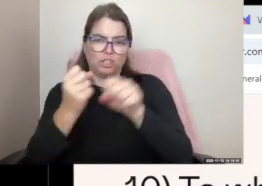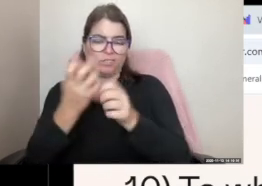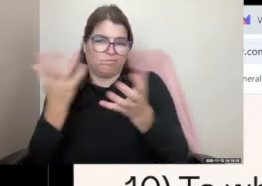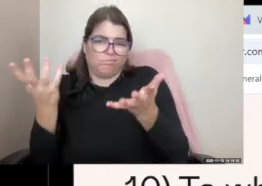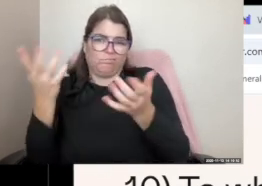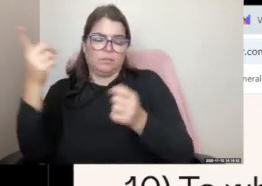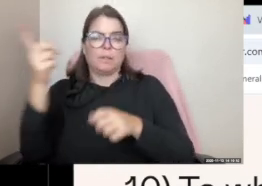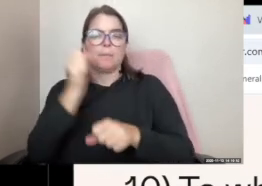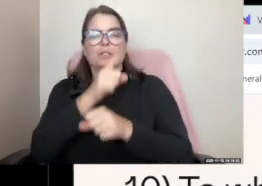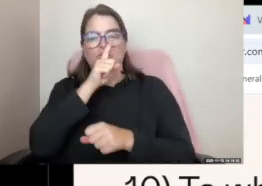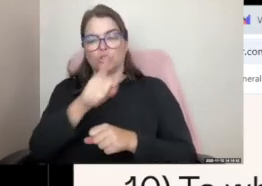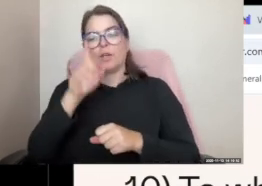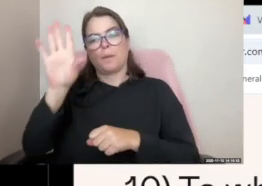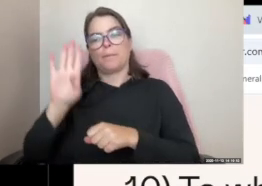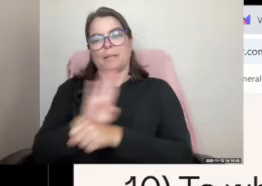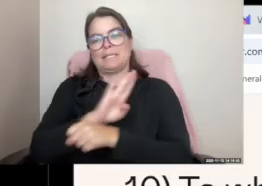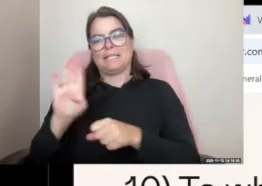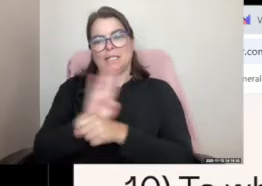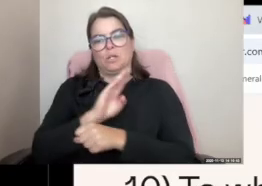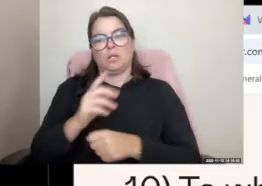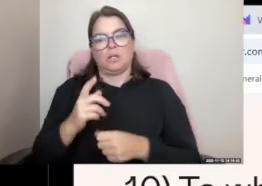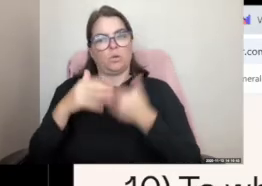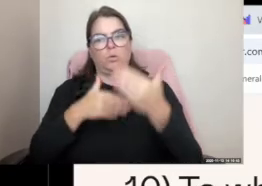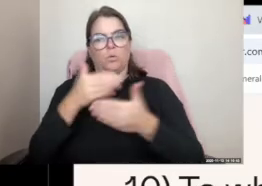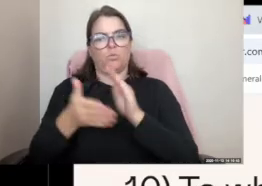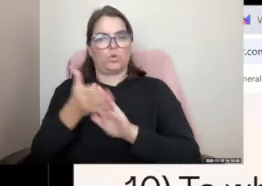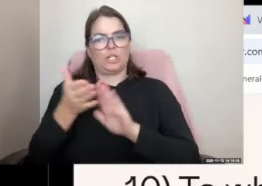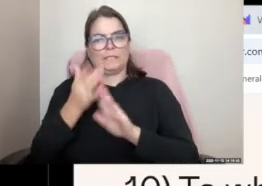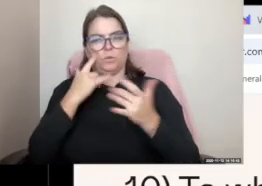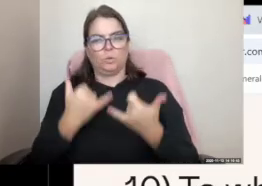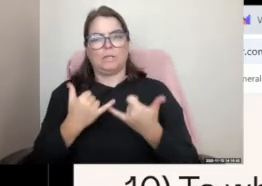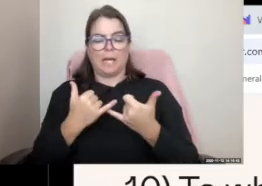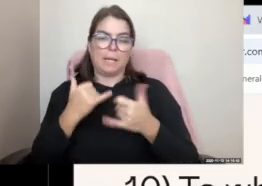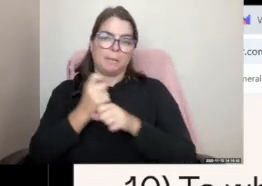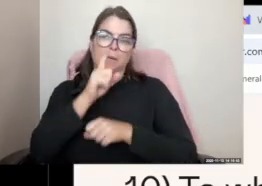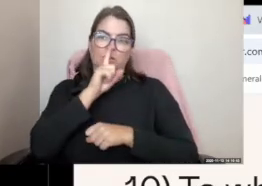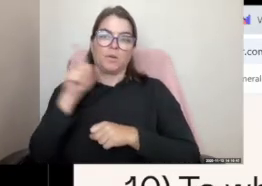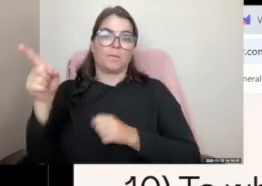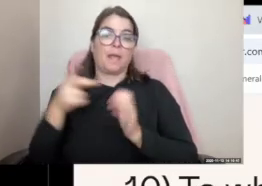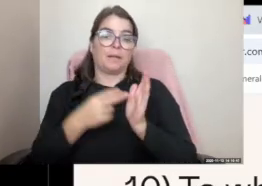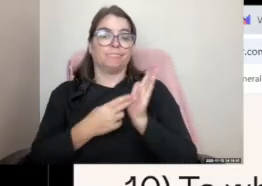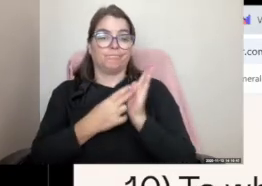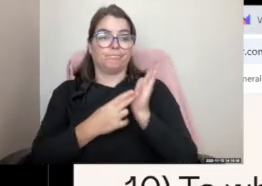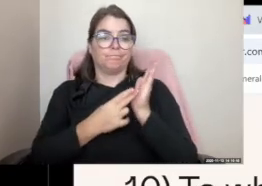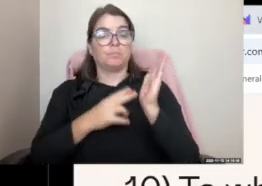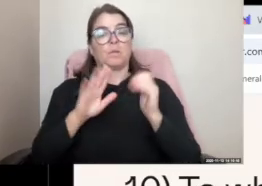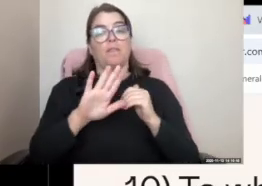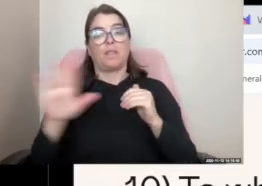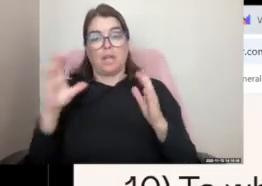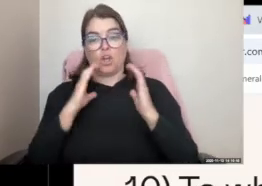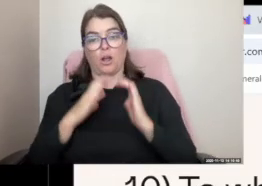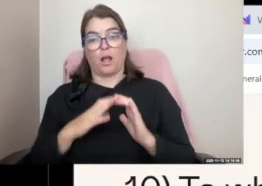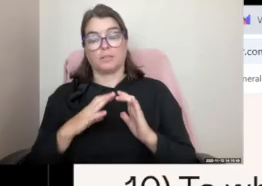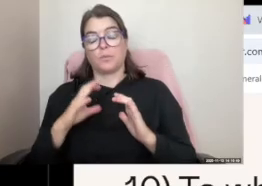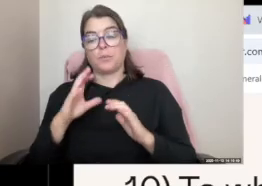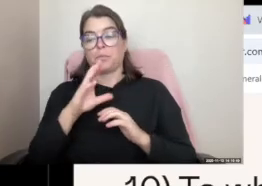be center, sometimes center right. They're not interested in having conversations about what the climate looks like 5, 10, 20, 50